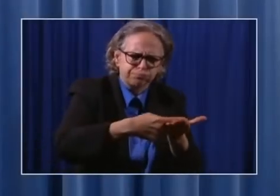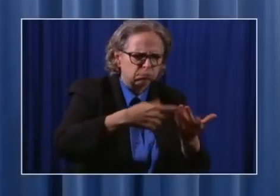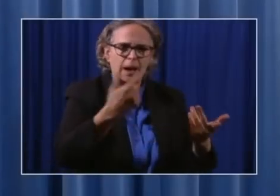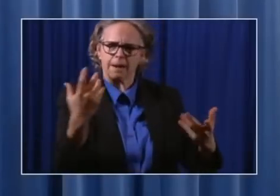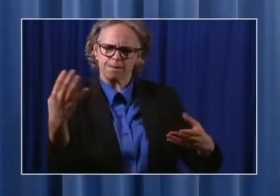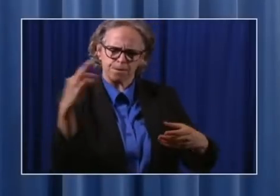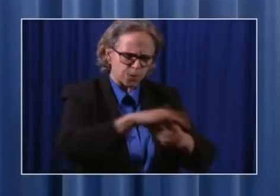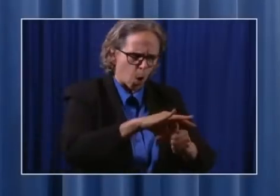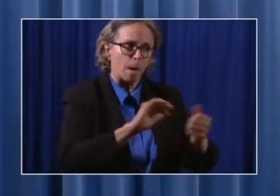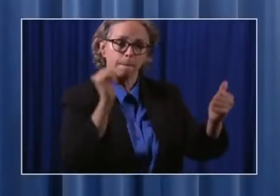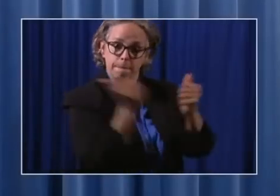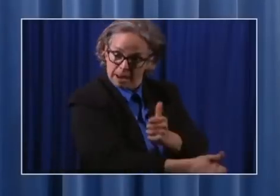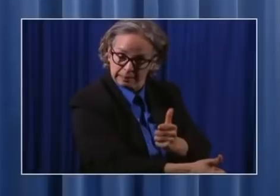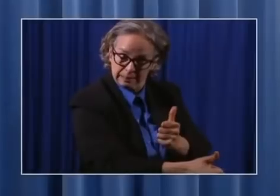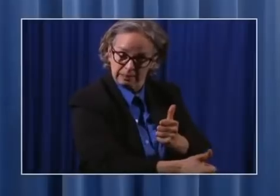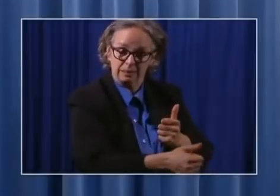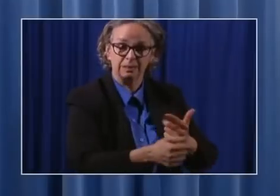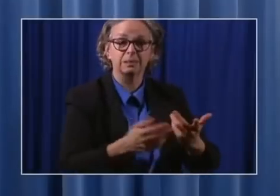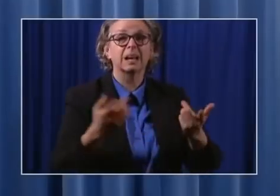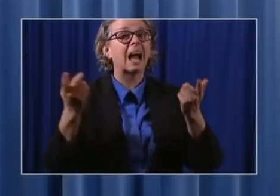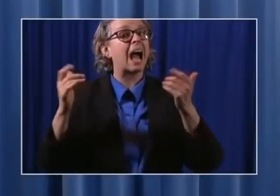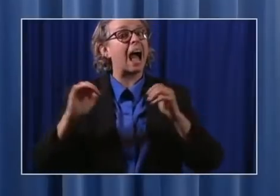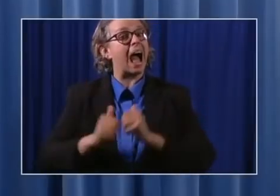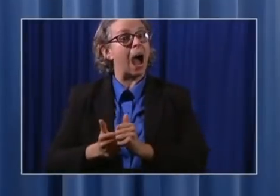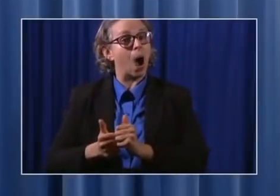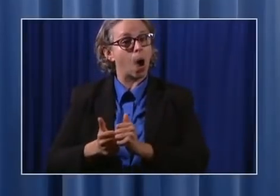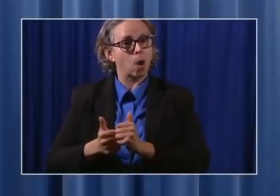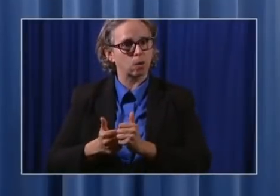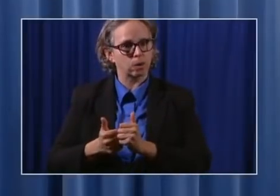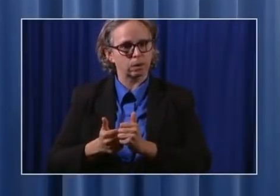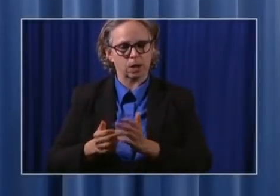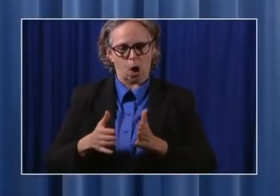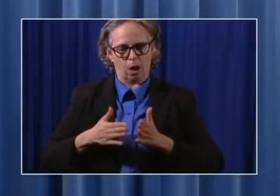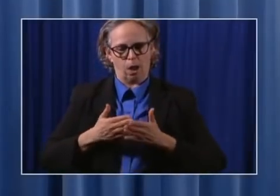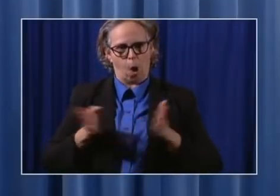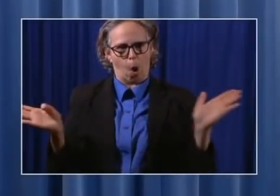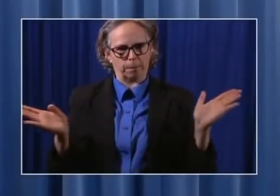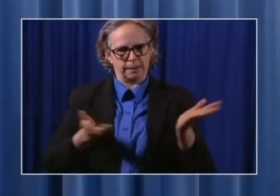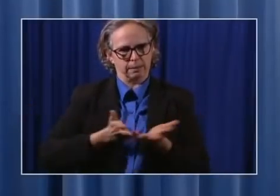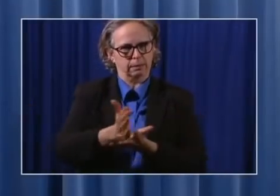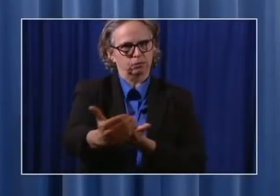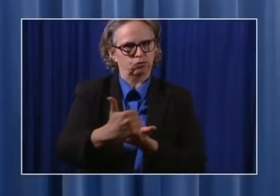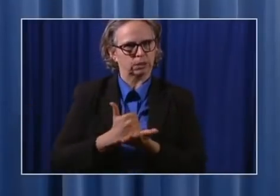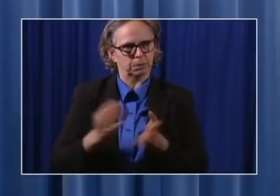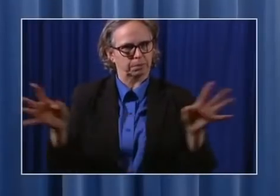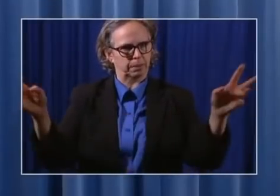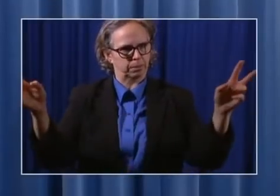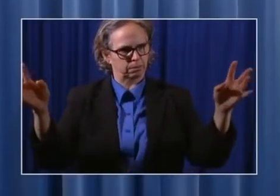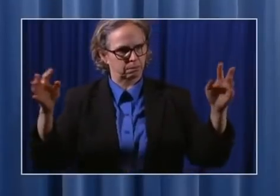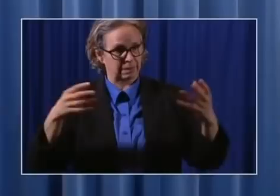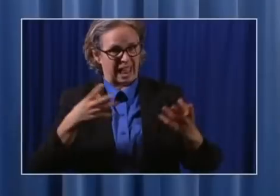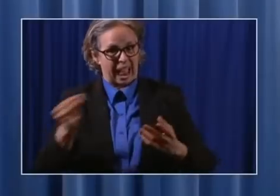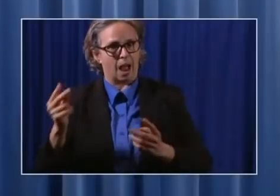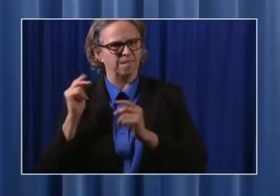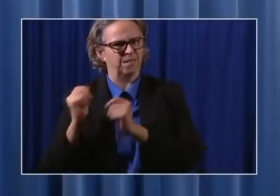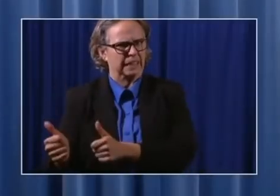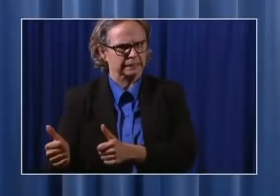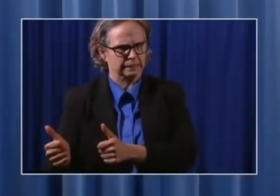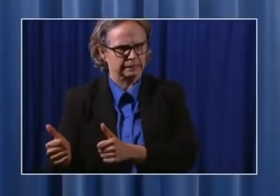that needs to happen in the open, and it needs to happen fairly quickly. In fact, very quickly.